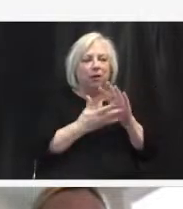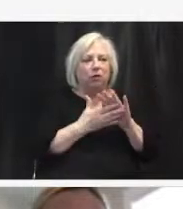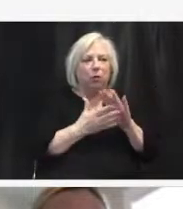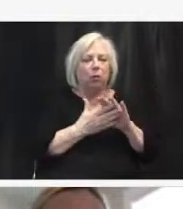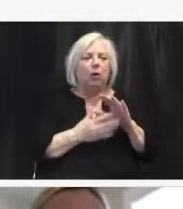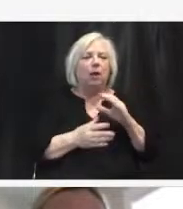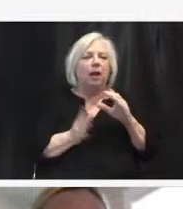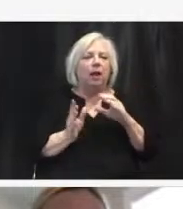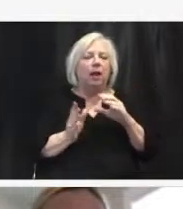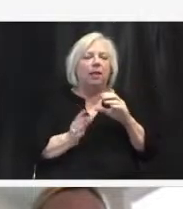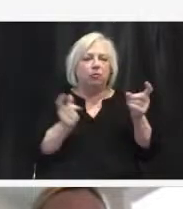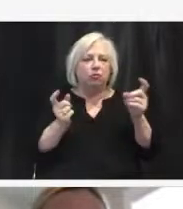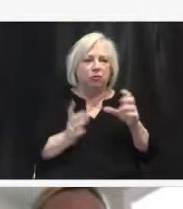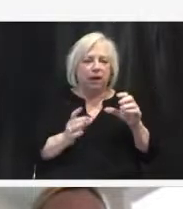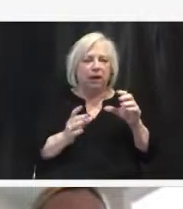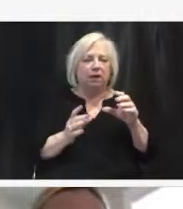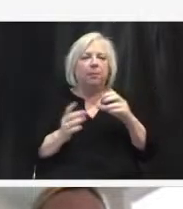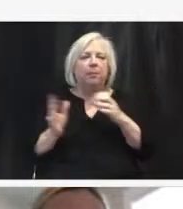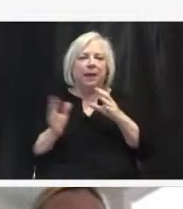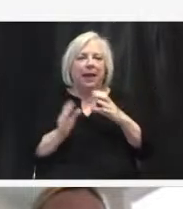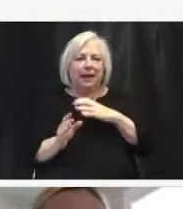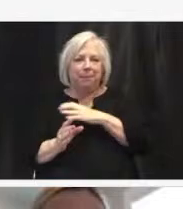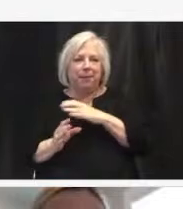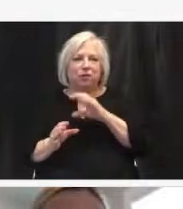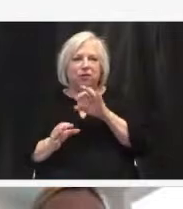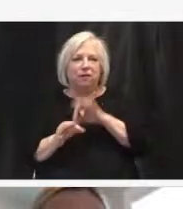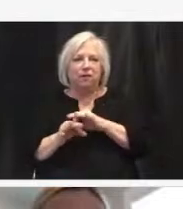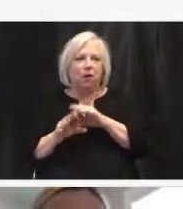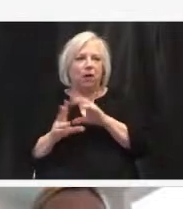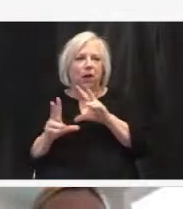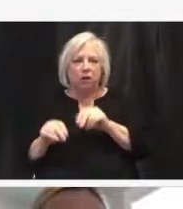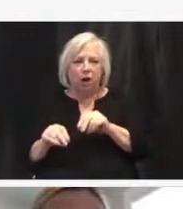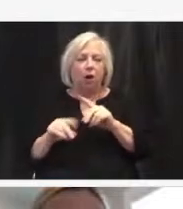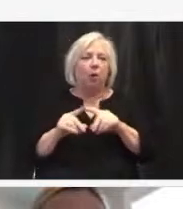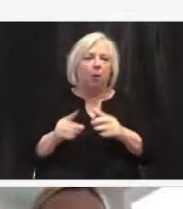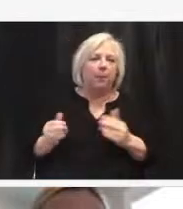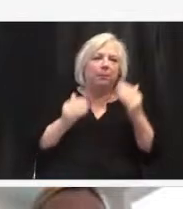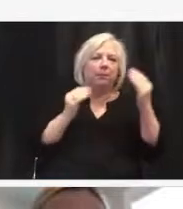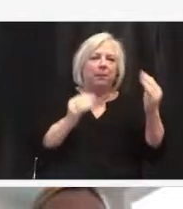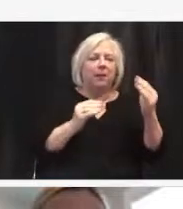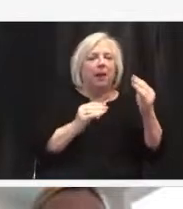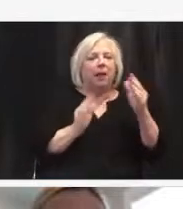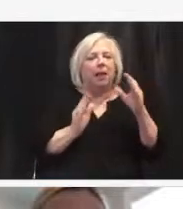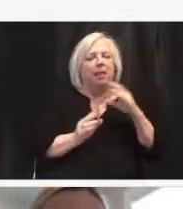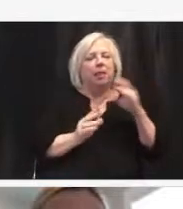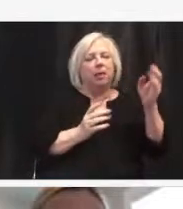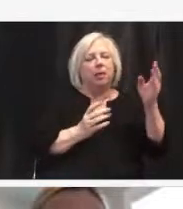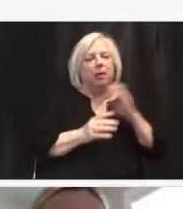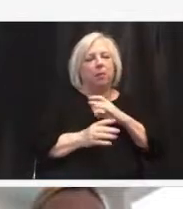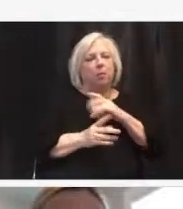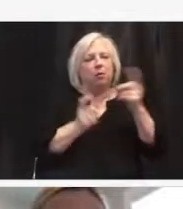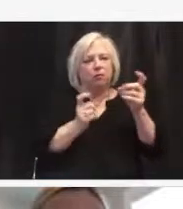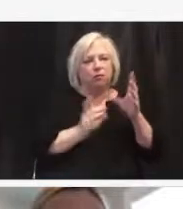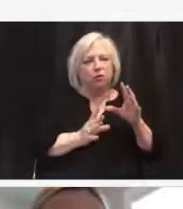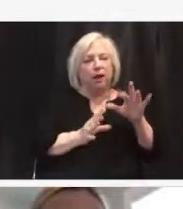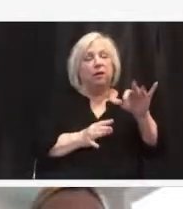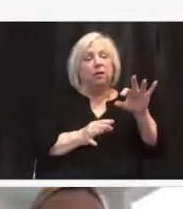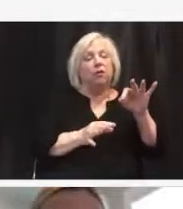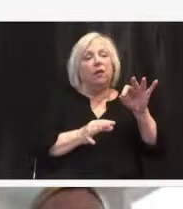to deny, and the Board of Directors voted yes to overturn Planning Commission's decision.